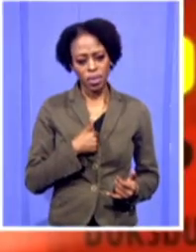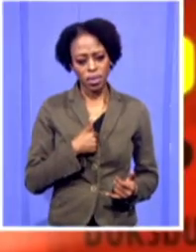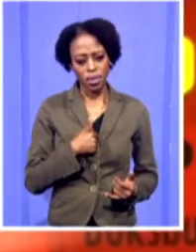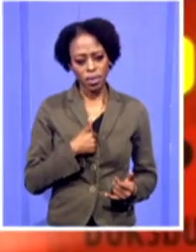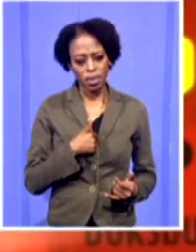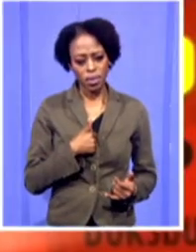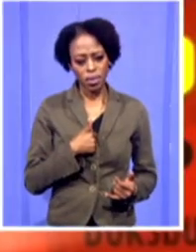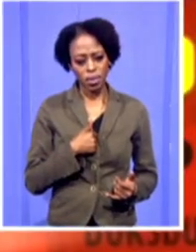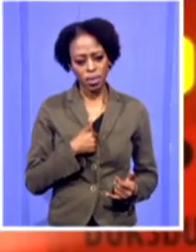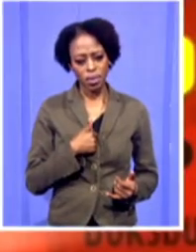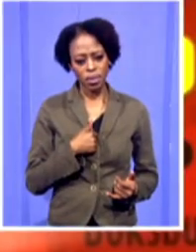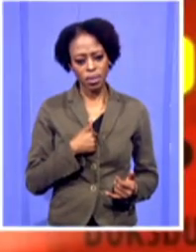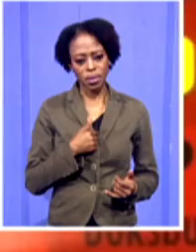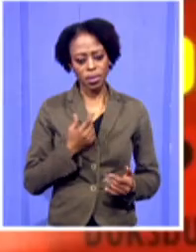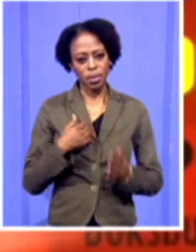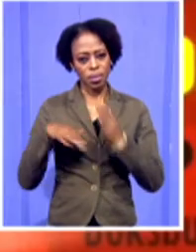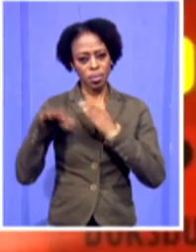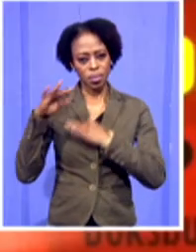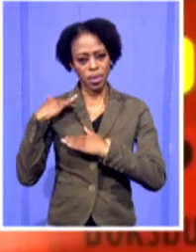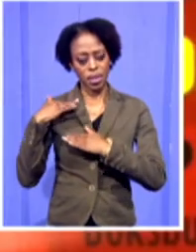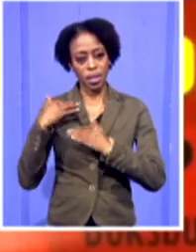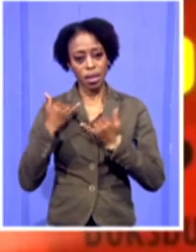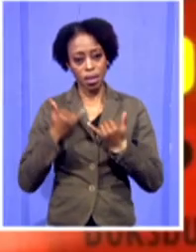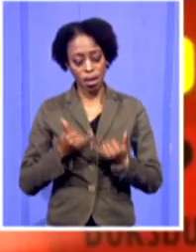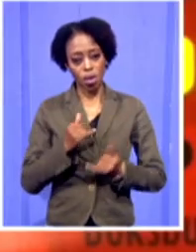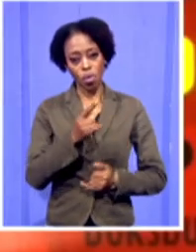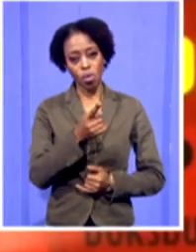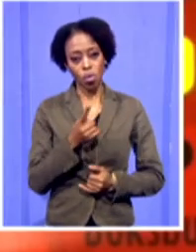decision and immediately